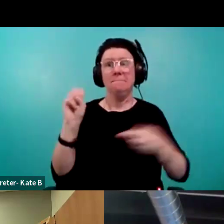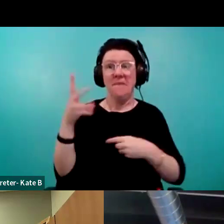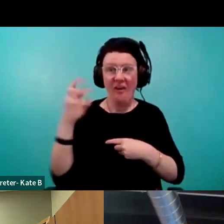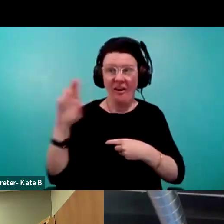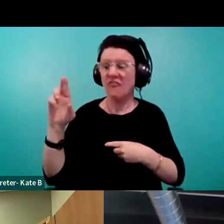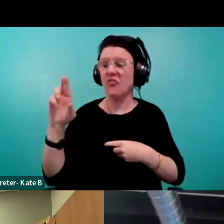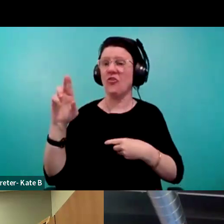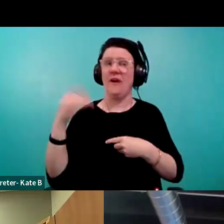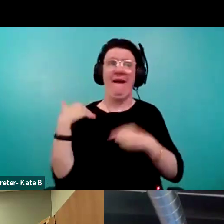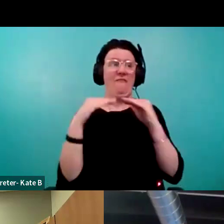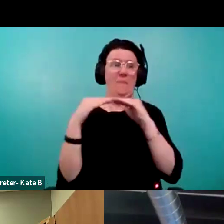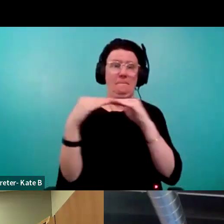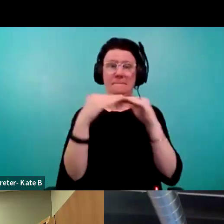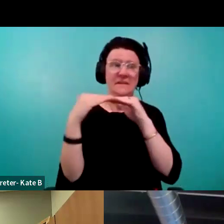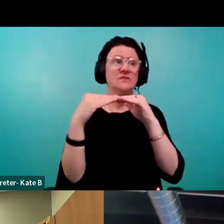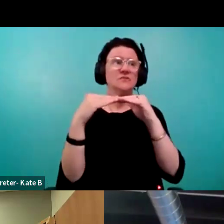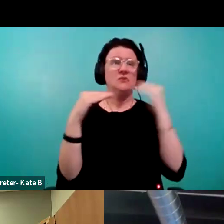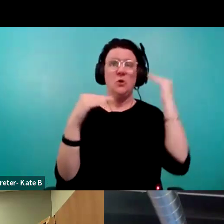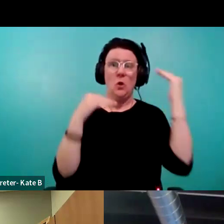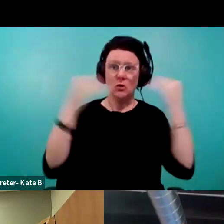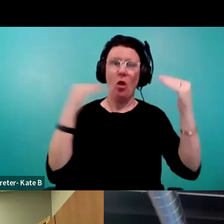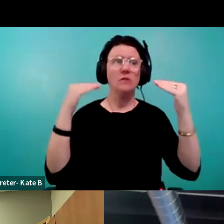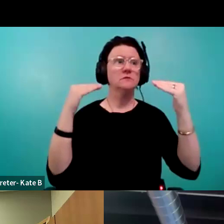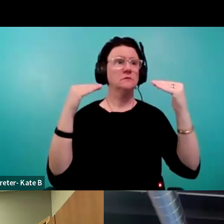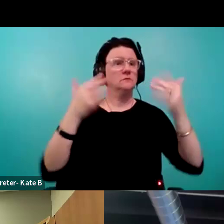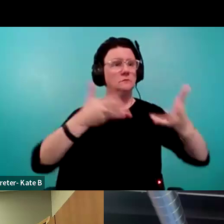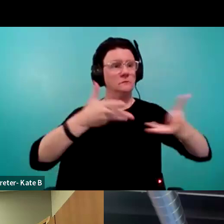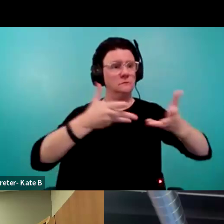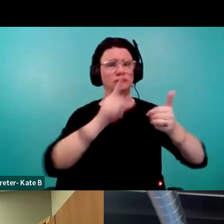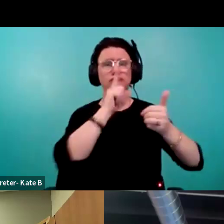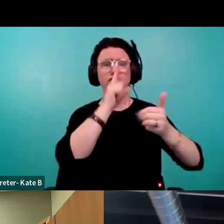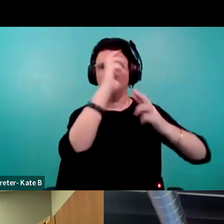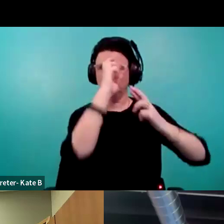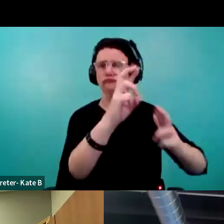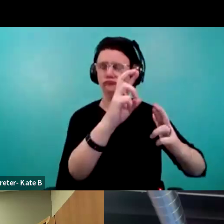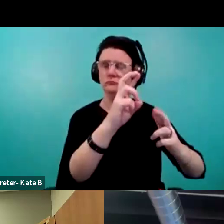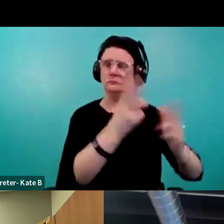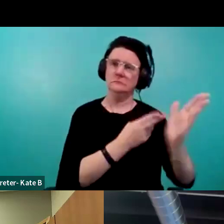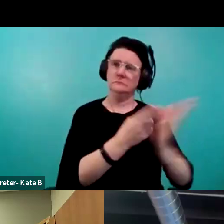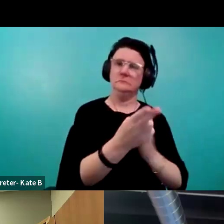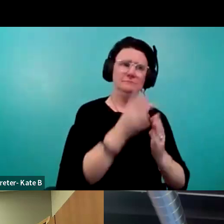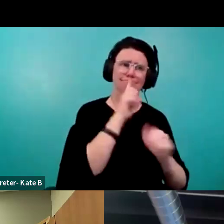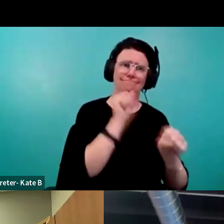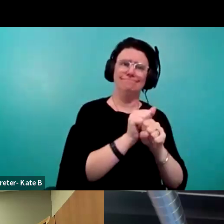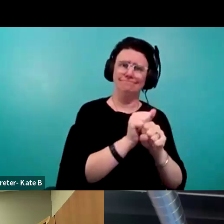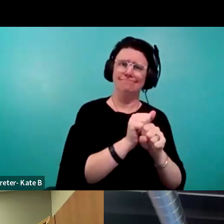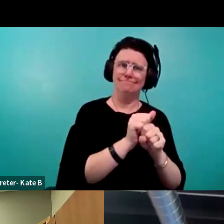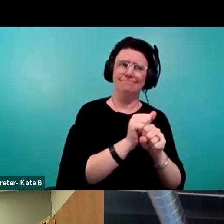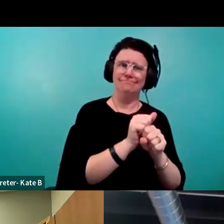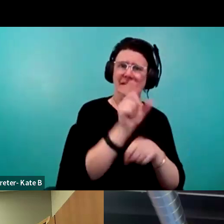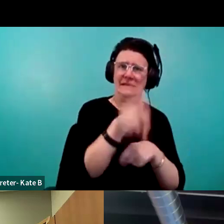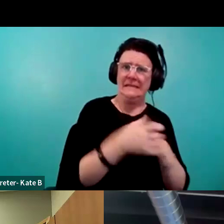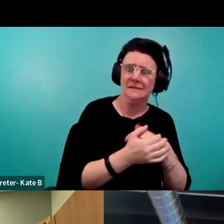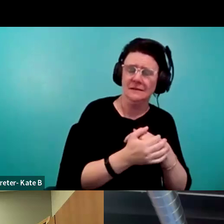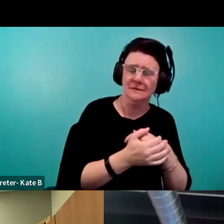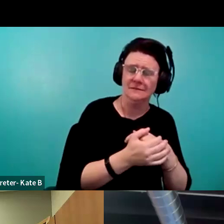surrounded by peers who are adults that treat them with the dignity and the respect that they've always deserved.